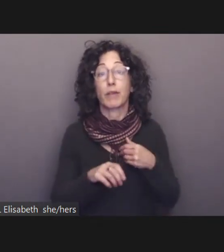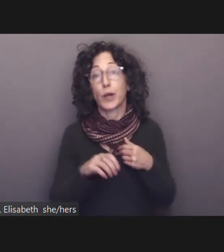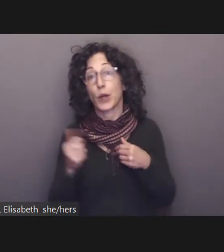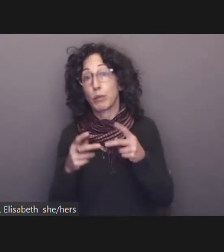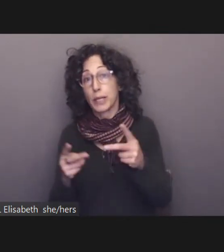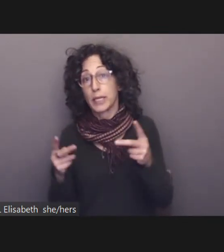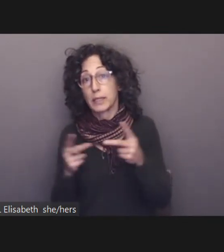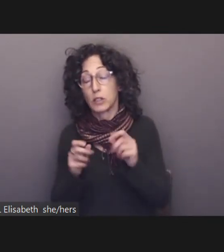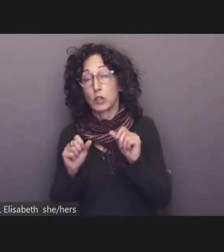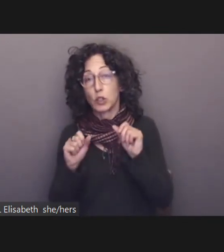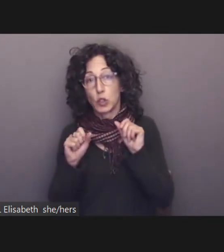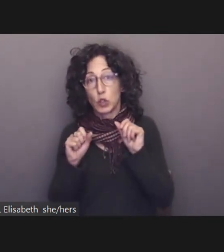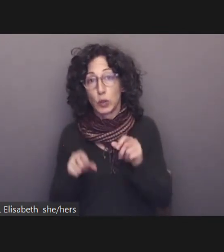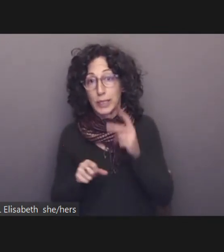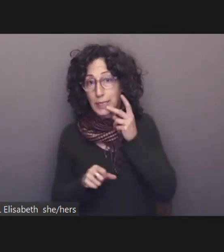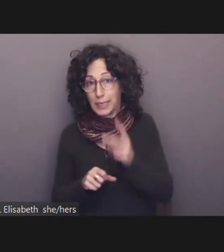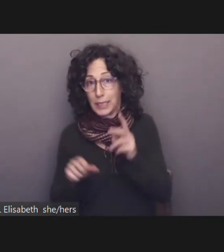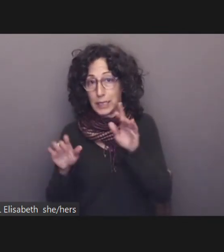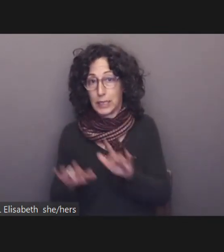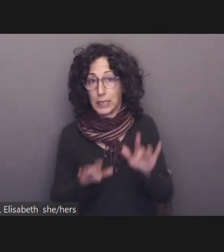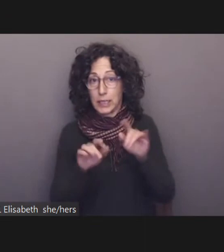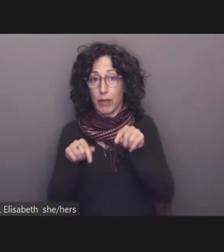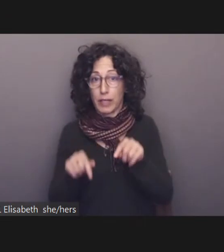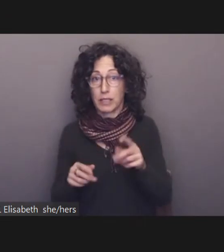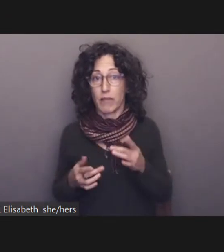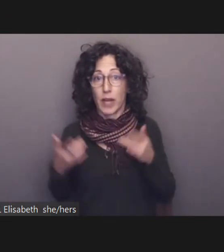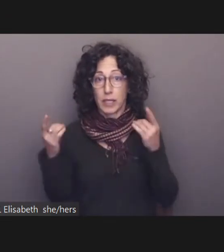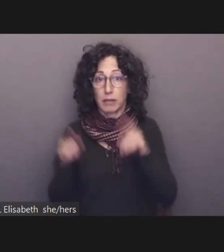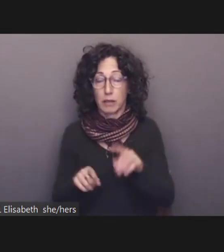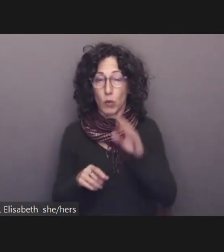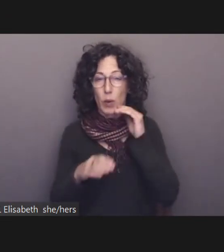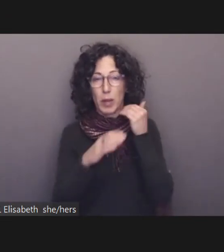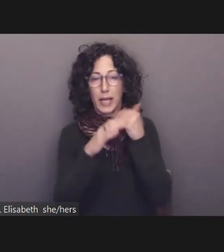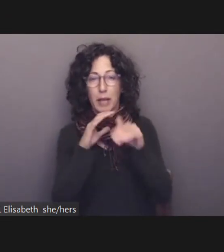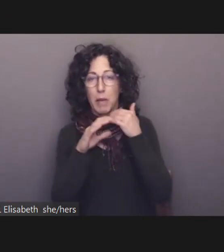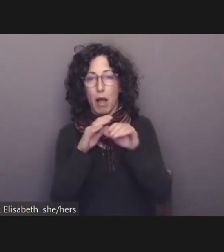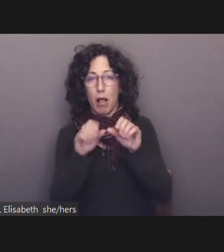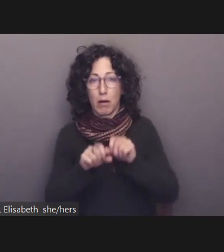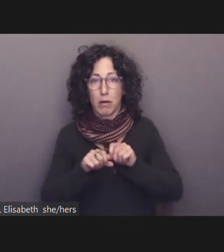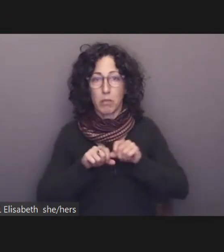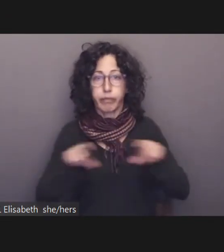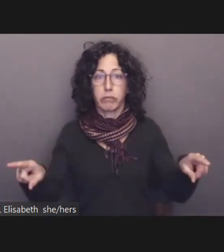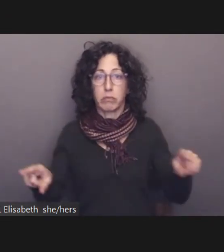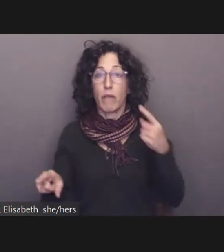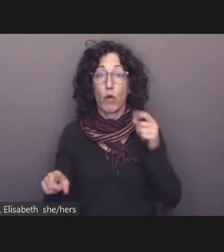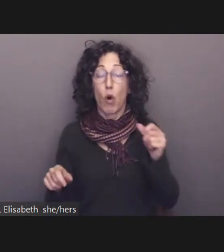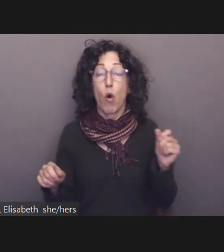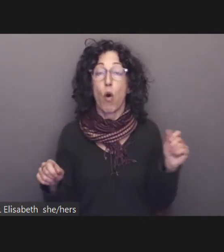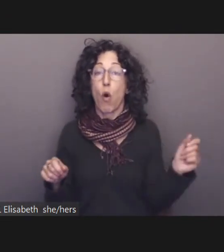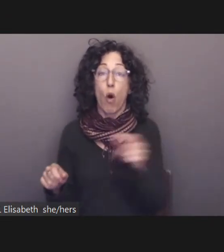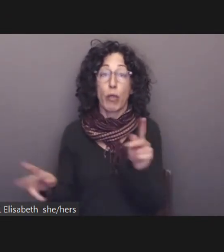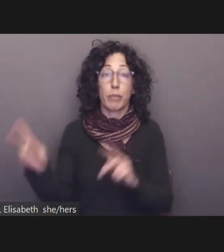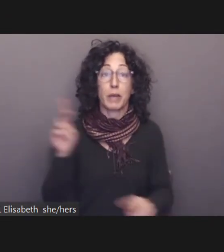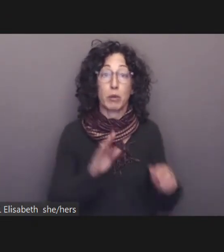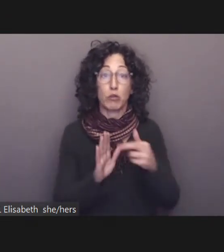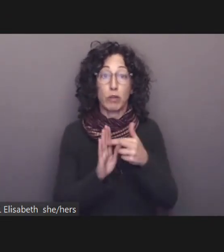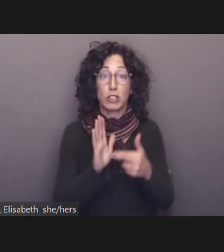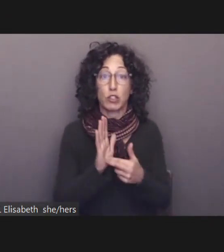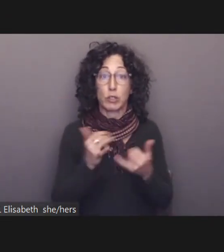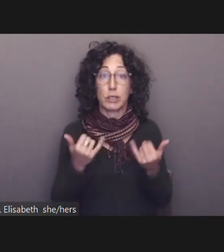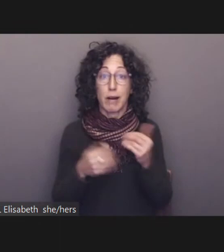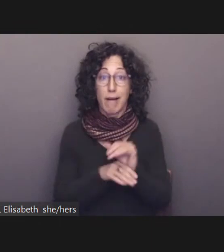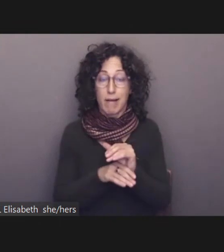find a recording of this event, and we will email recordings out to all registrants after this is